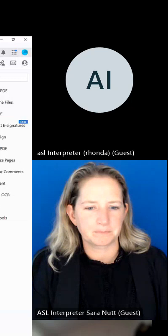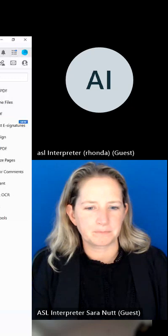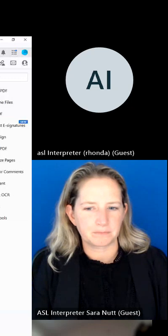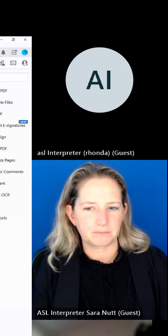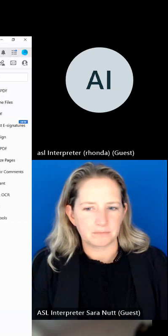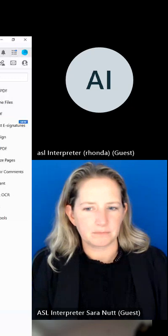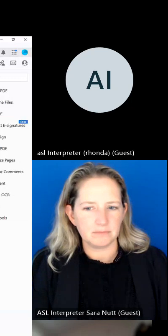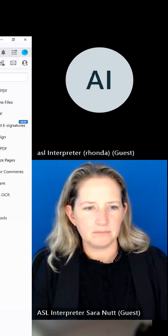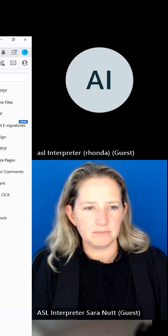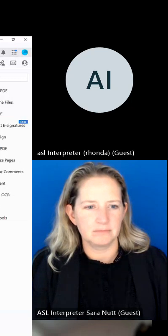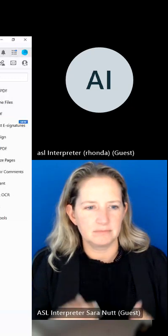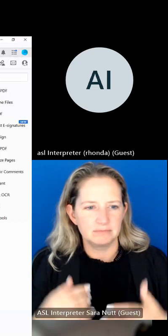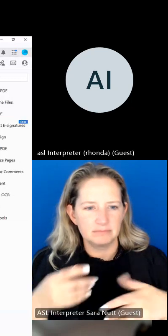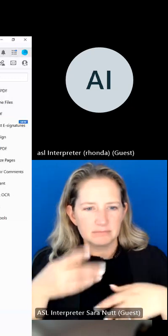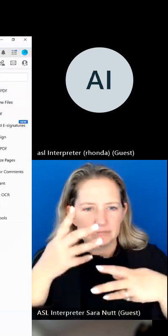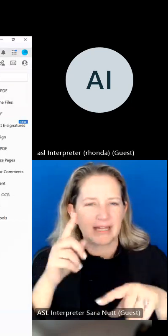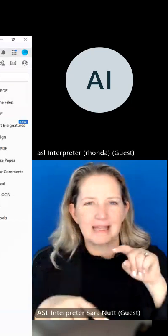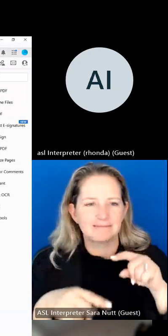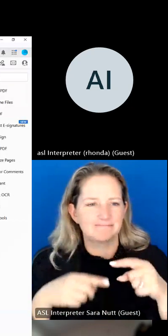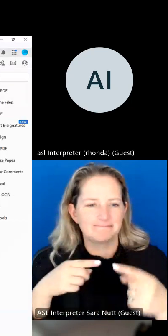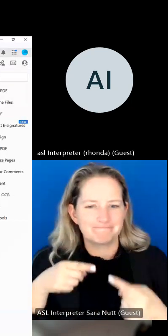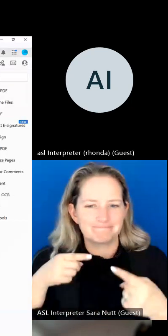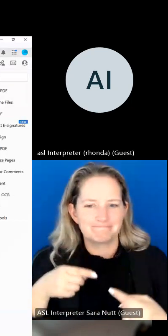Now I can't.